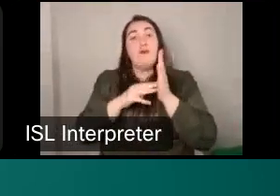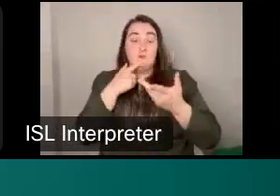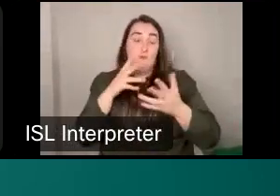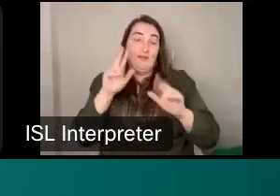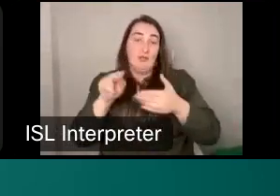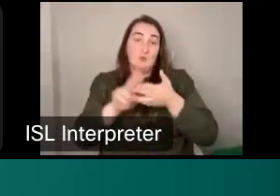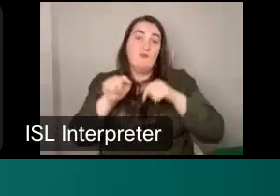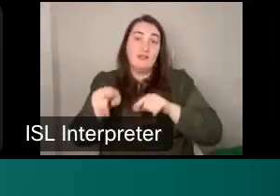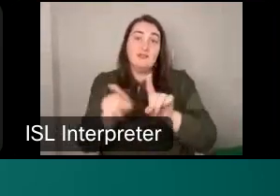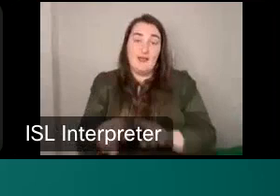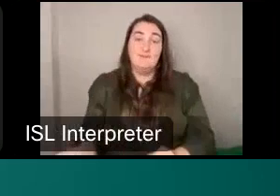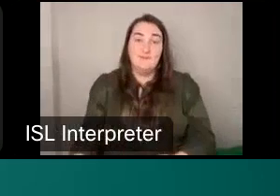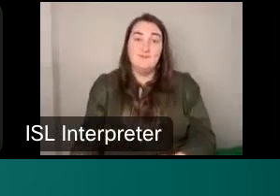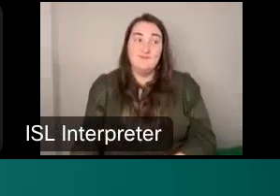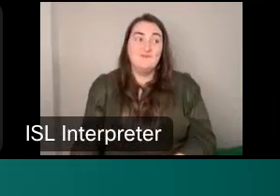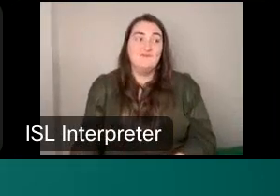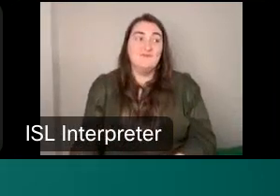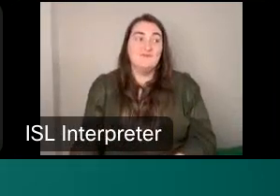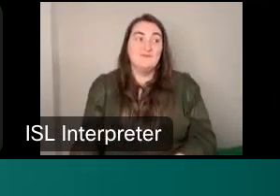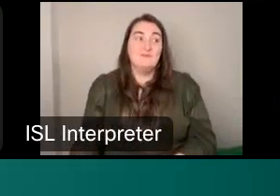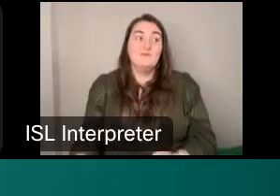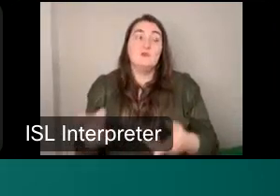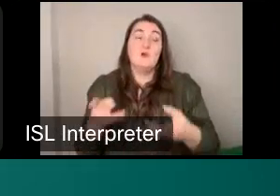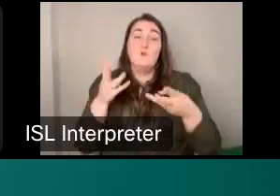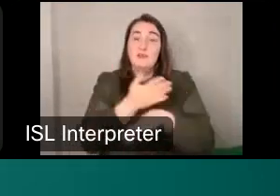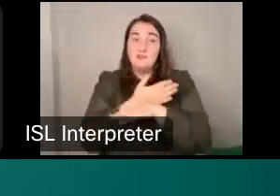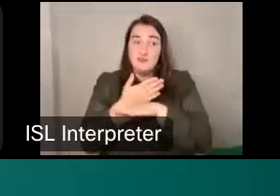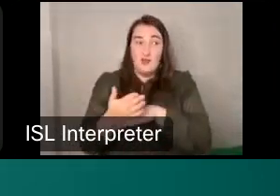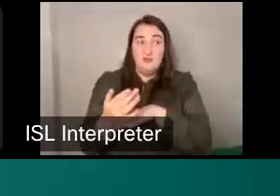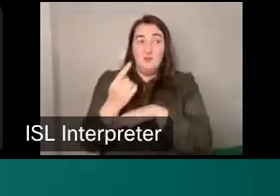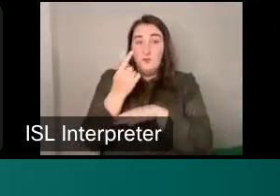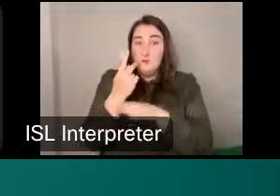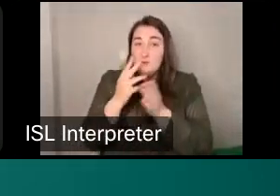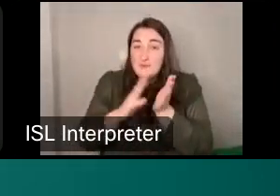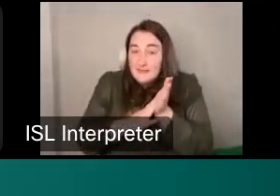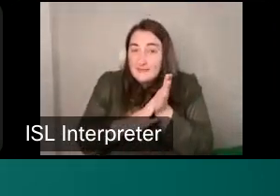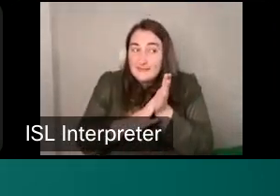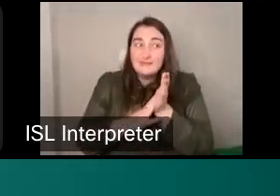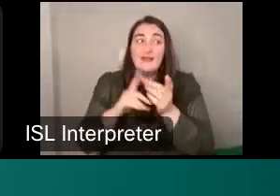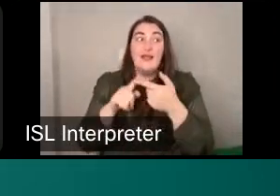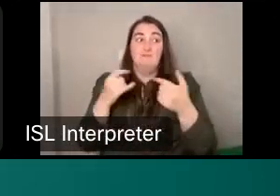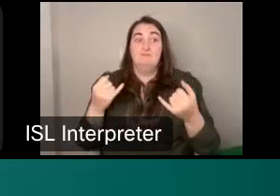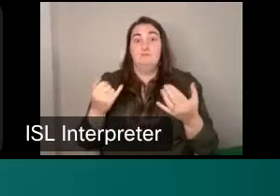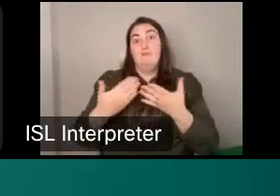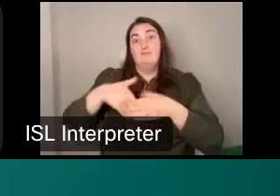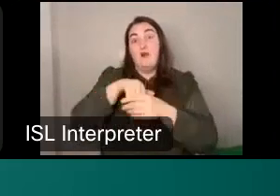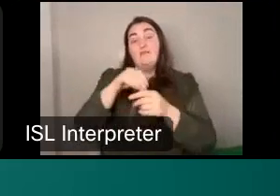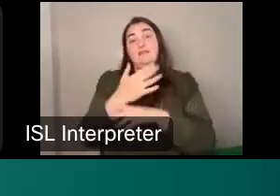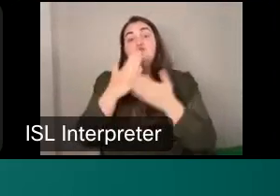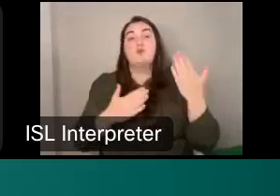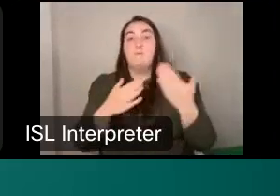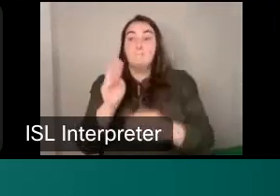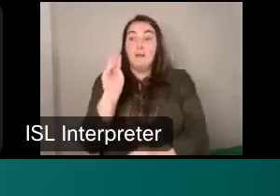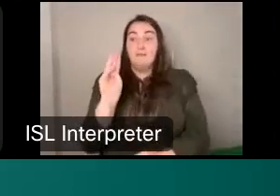to use. So just as it says there, we'll be starting in a few minutes, engaging on some